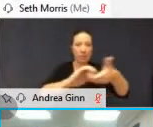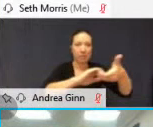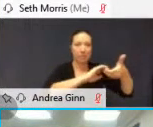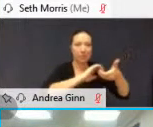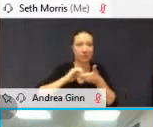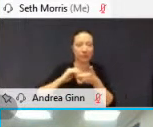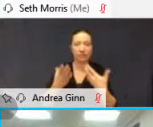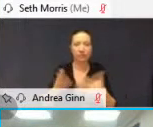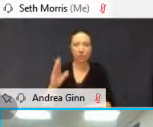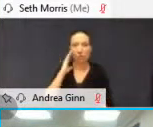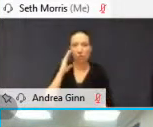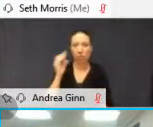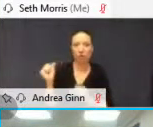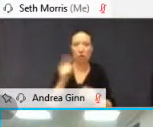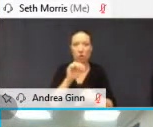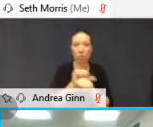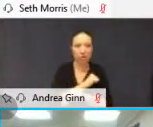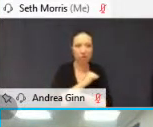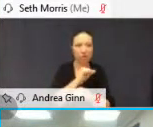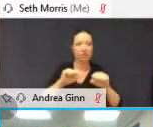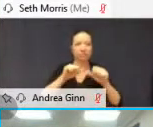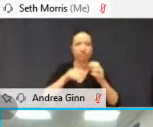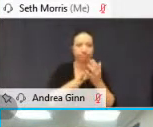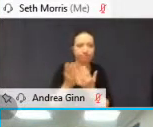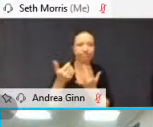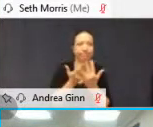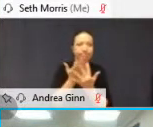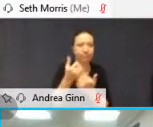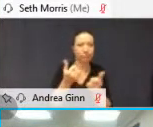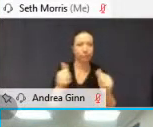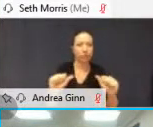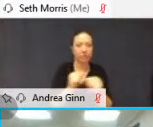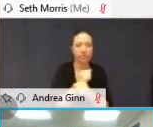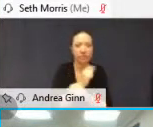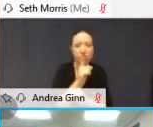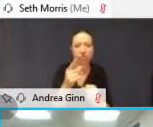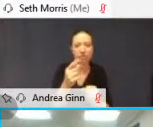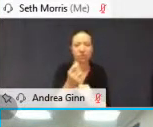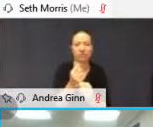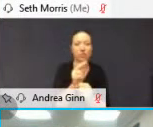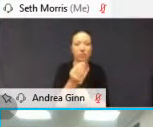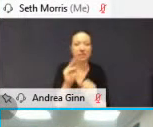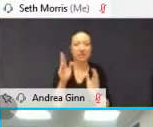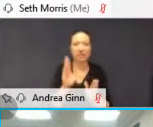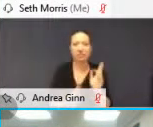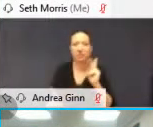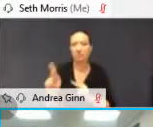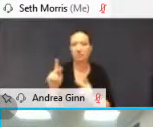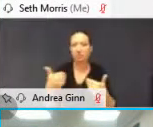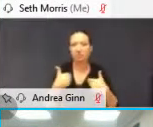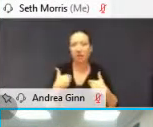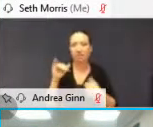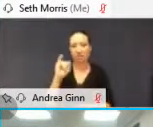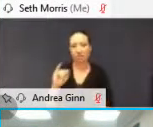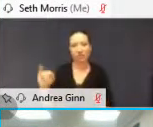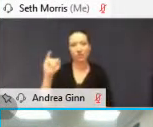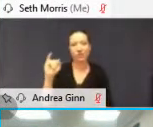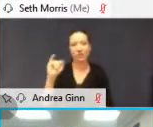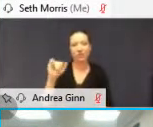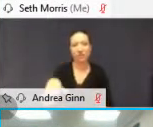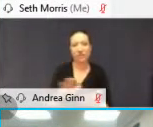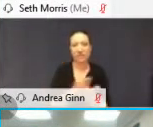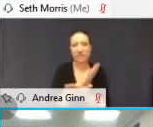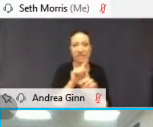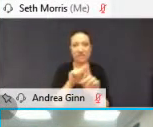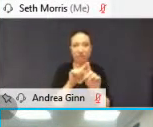working comprehensively to make sure that there's this spectrum of coverage for New Mexicans. All of us took these materials and disseminated them through each